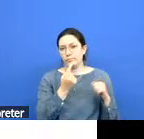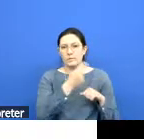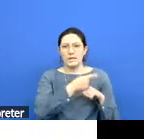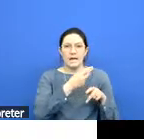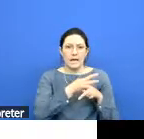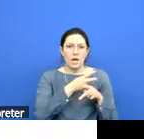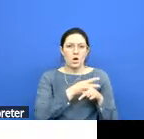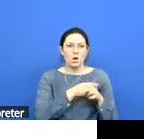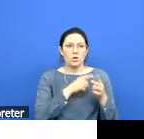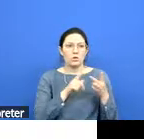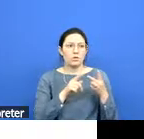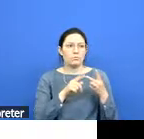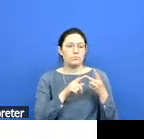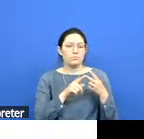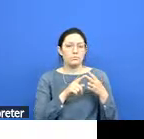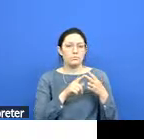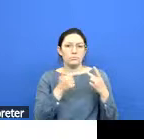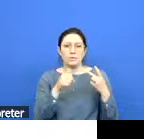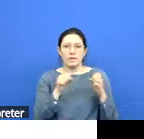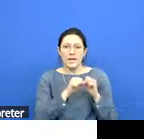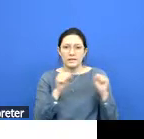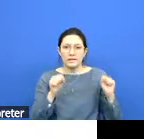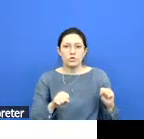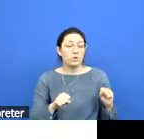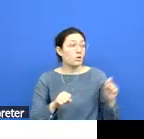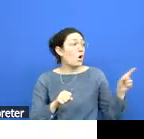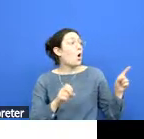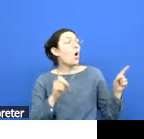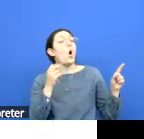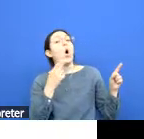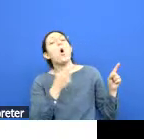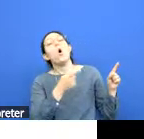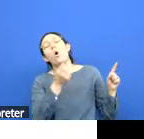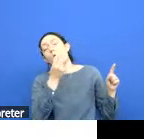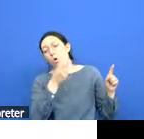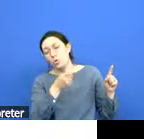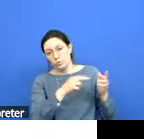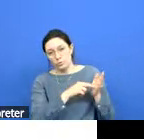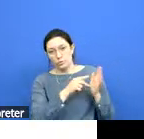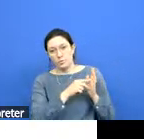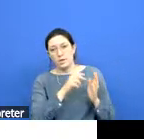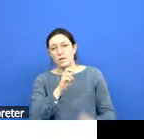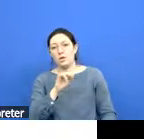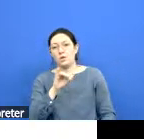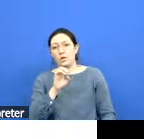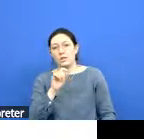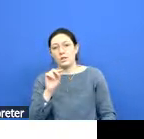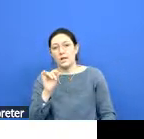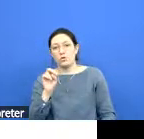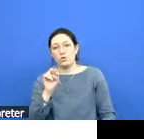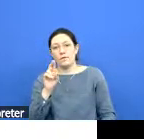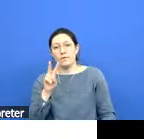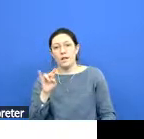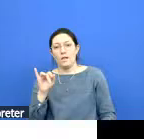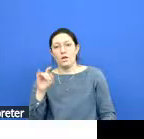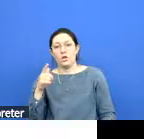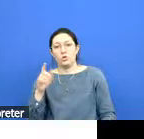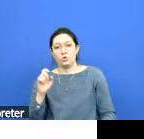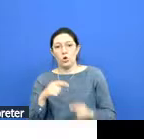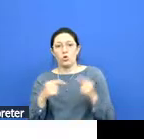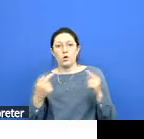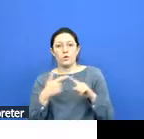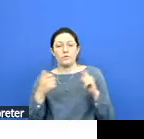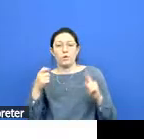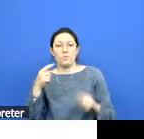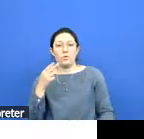daycare and the gas station are. Oh, you're talking about Erie Yeah. Station Village, At Thruway directly Park, across yes. from Thruway